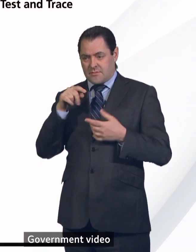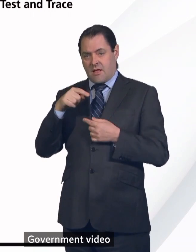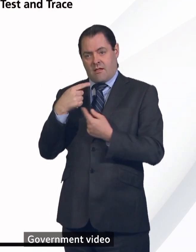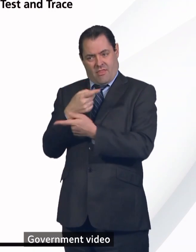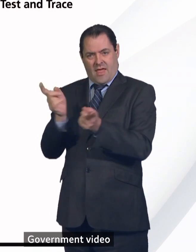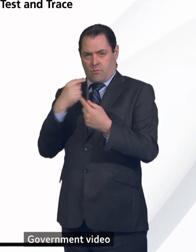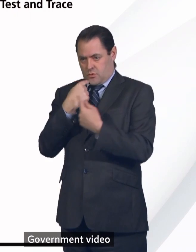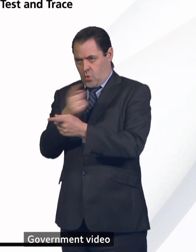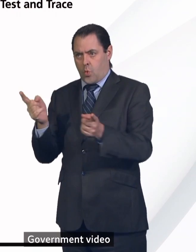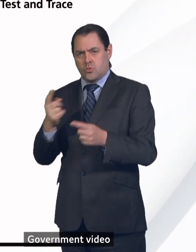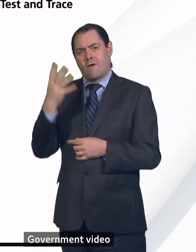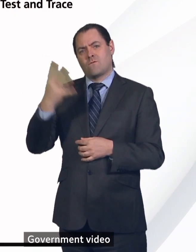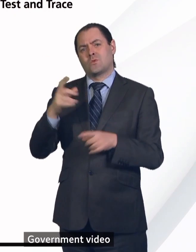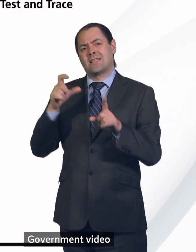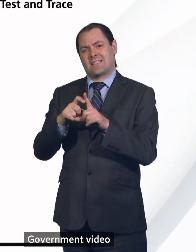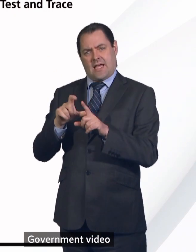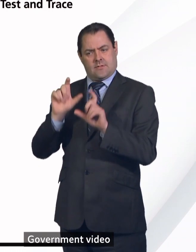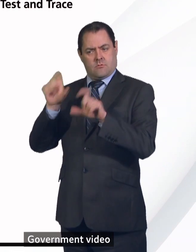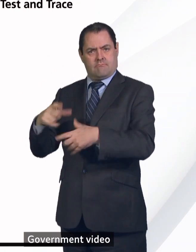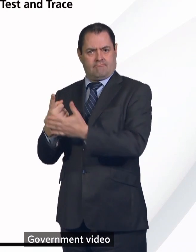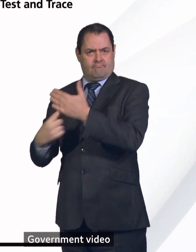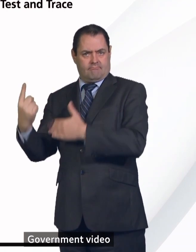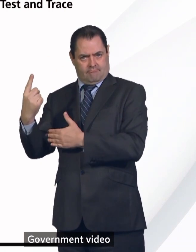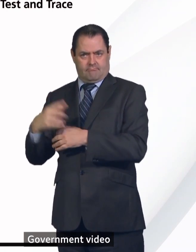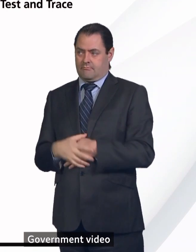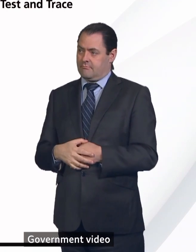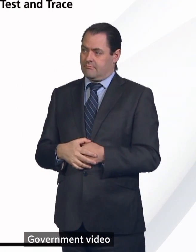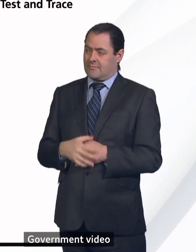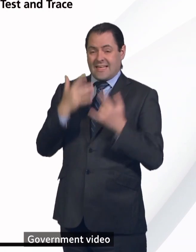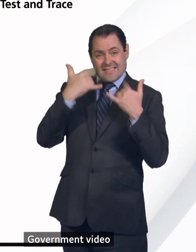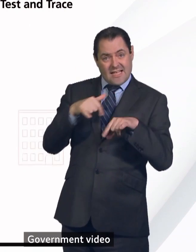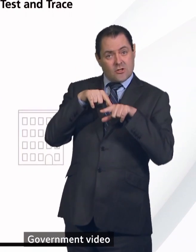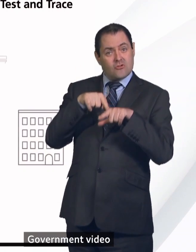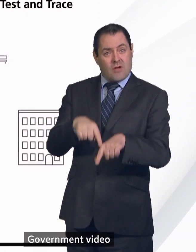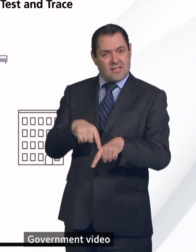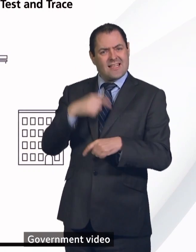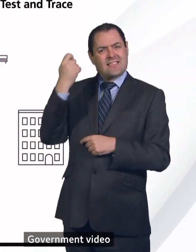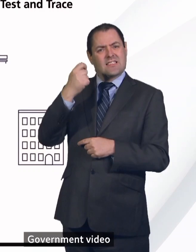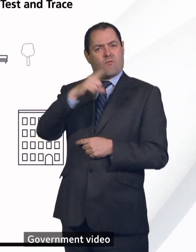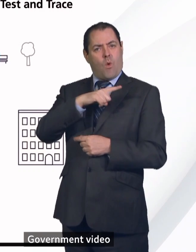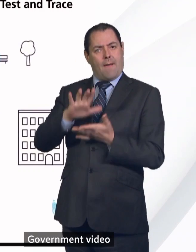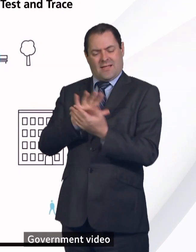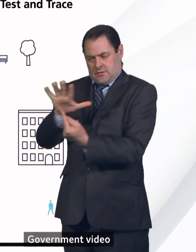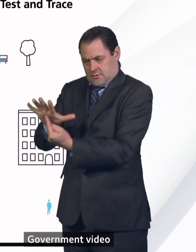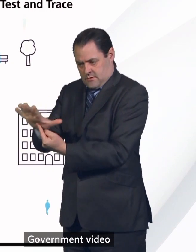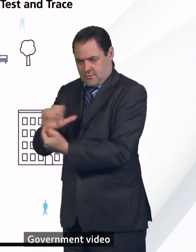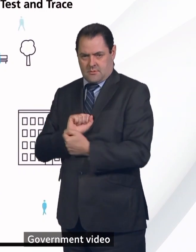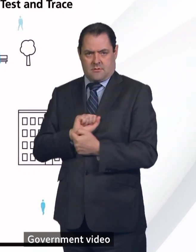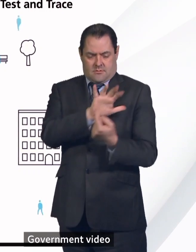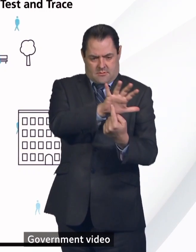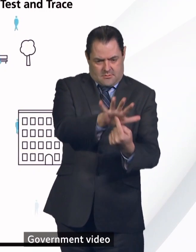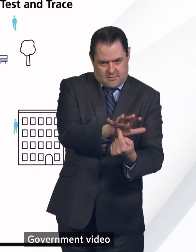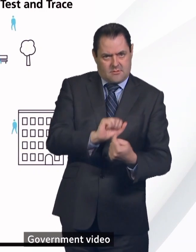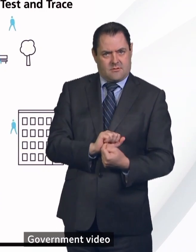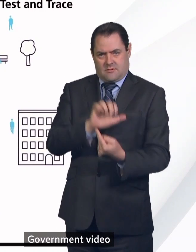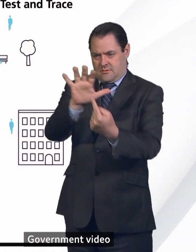14 days. Test and Trace works because it allows localised patterns of infection to be